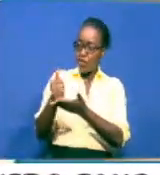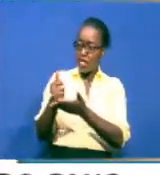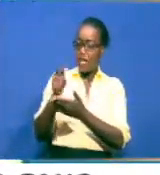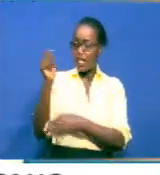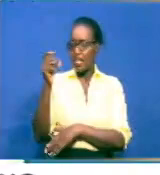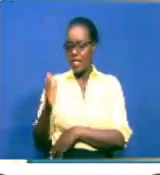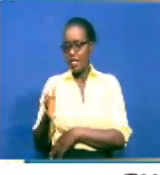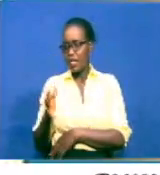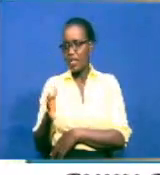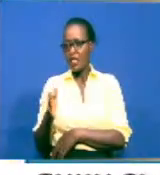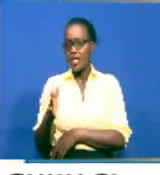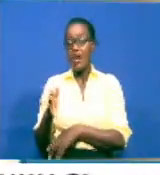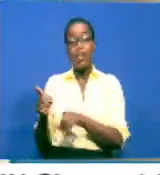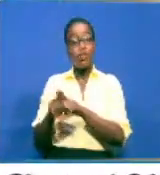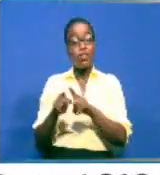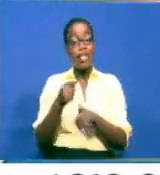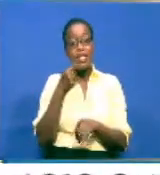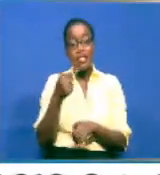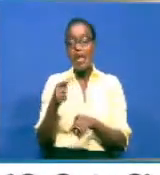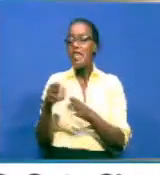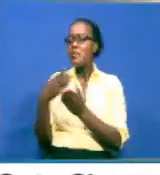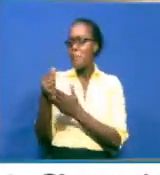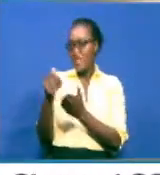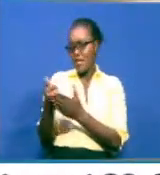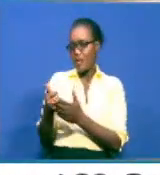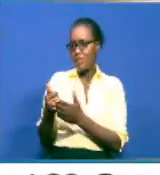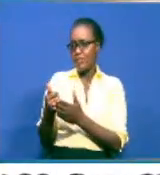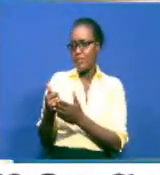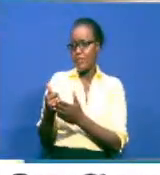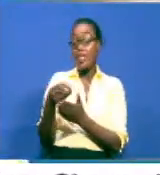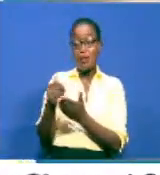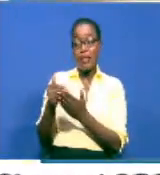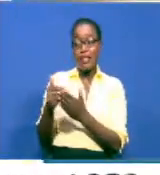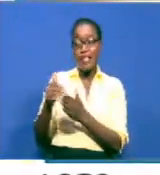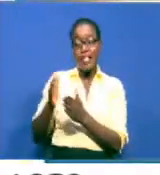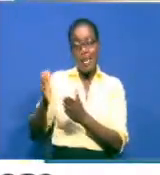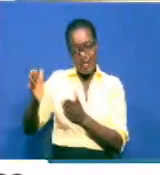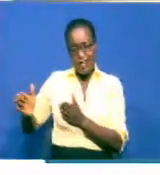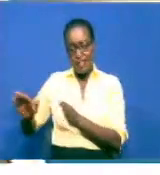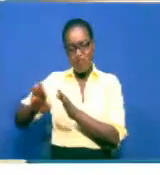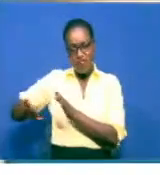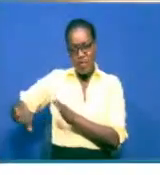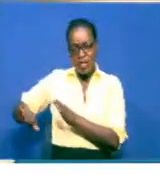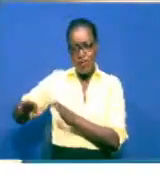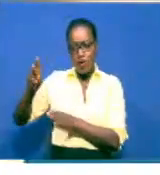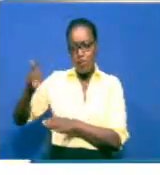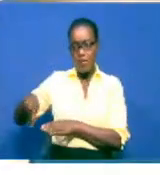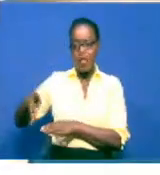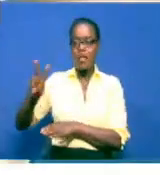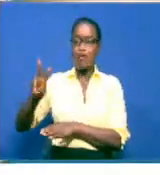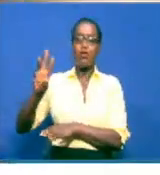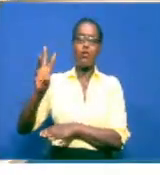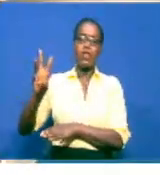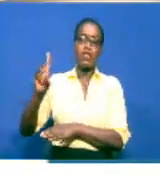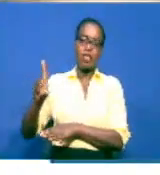Kenyans. And I want to say that even the amount of money that has been set aside for persons with disabilities, it is a good gesture. Mm-hmm.